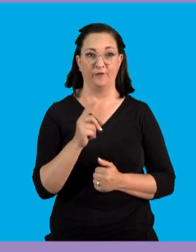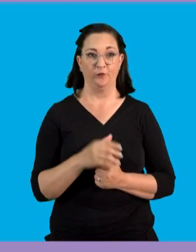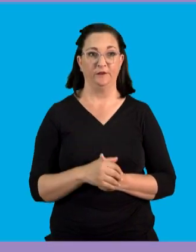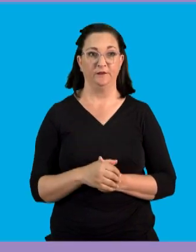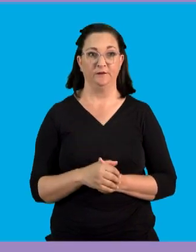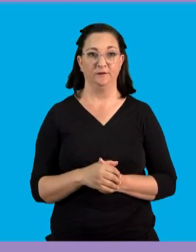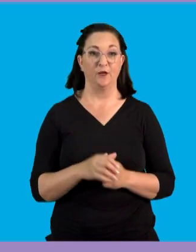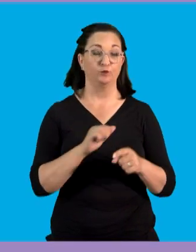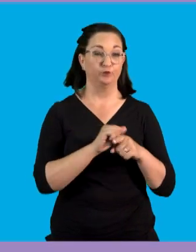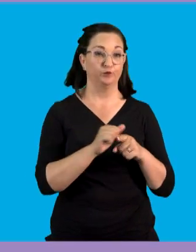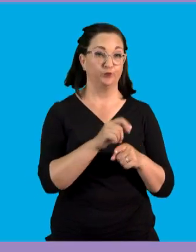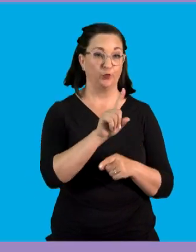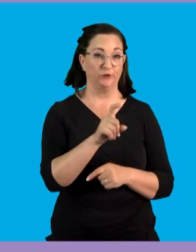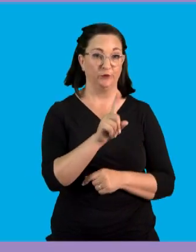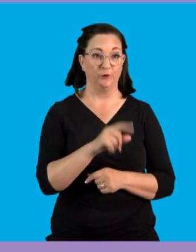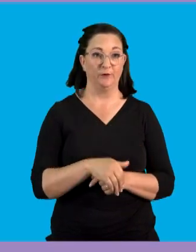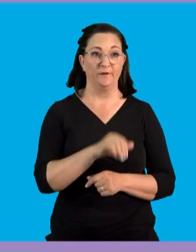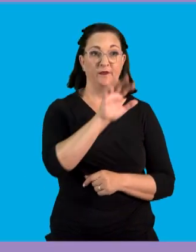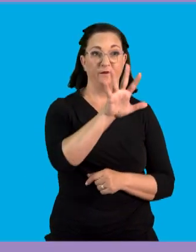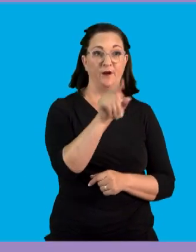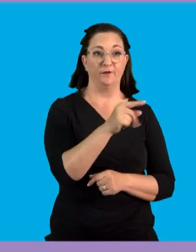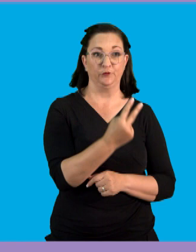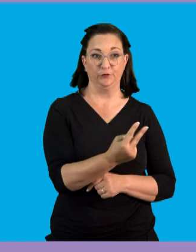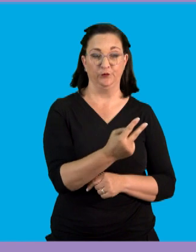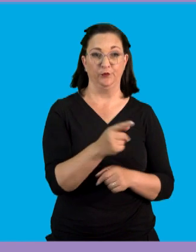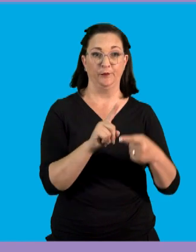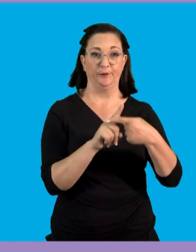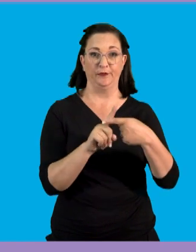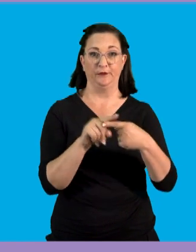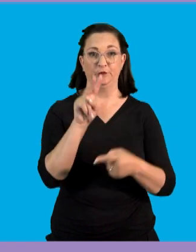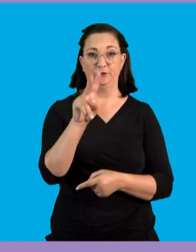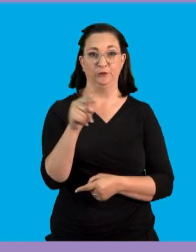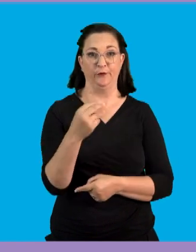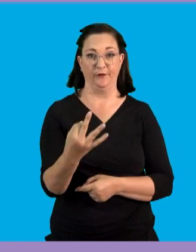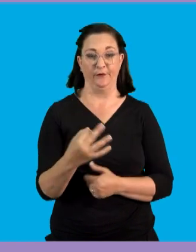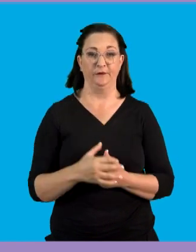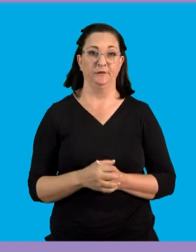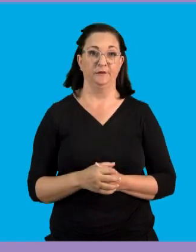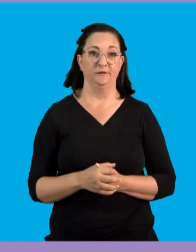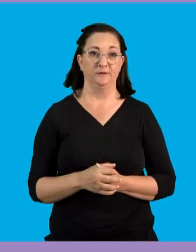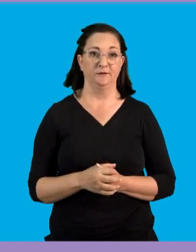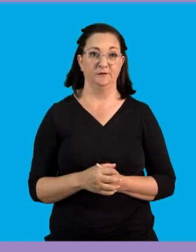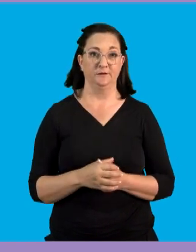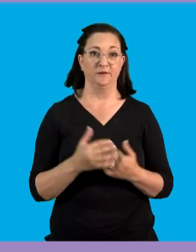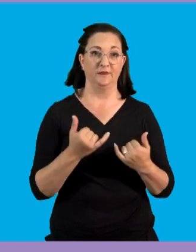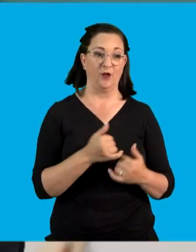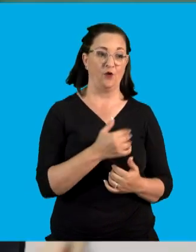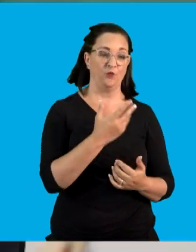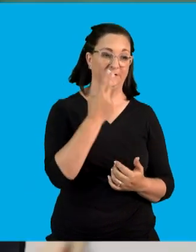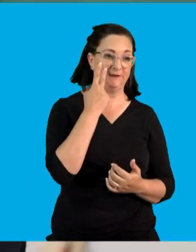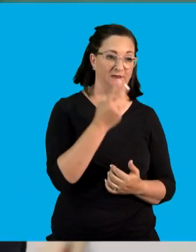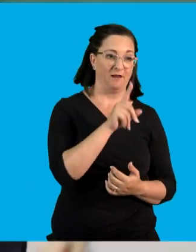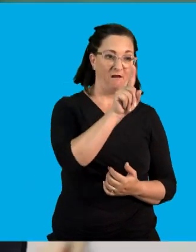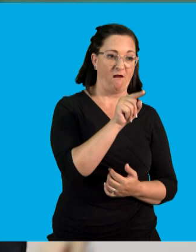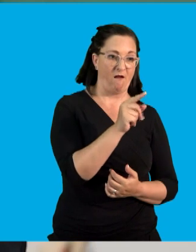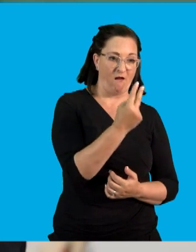So we have here as the first practice question, 5/2 plus 2/3. So because we are